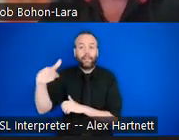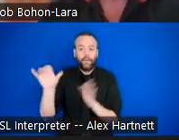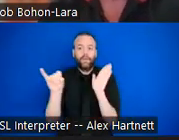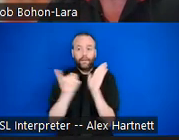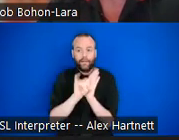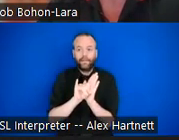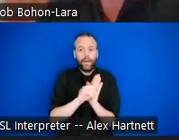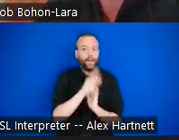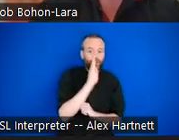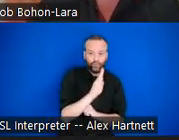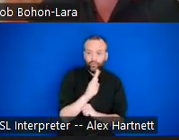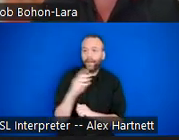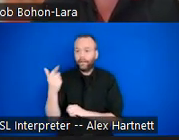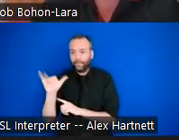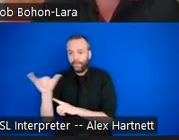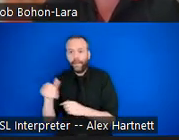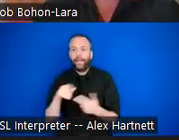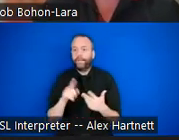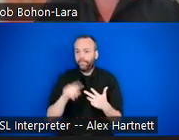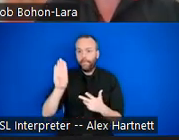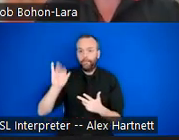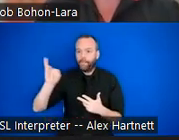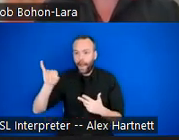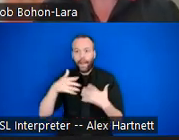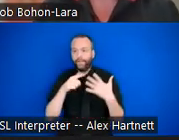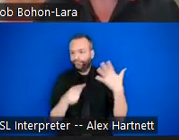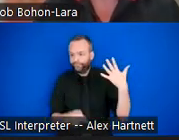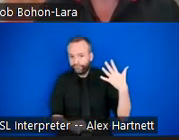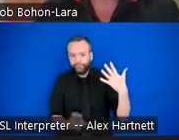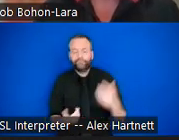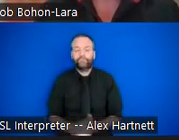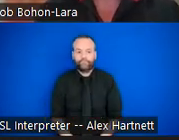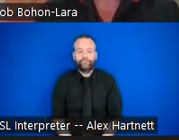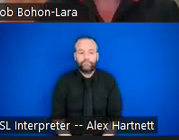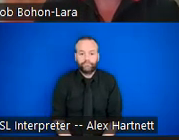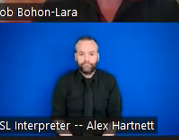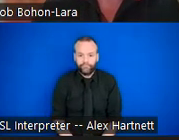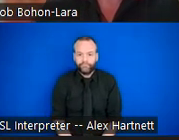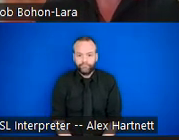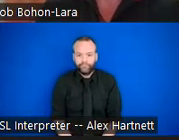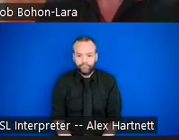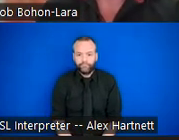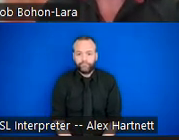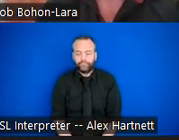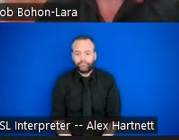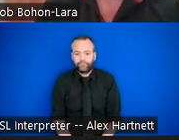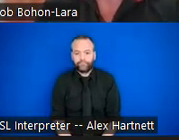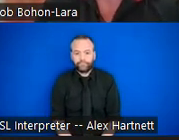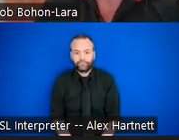this. It's important to provide supportive environments where children and adolescents can explore and express their identities